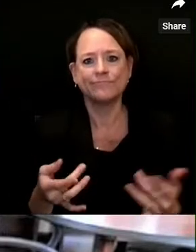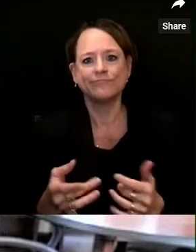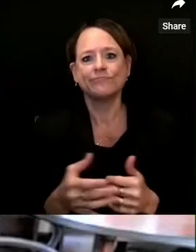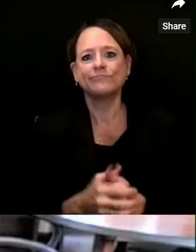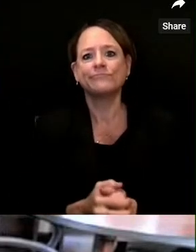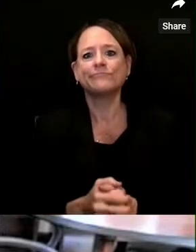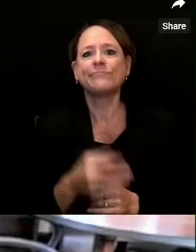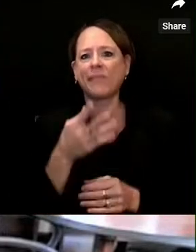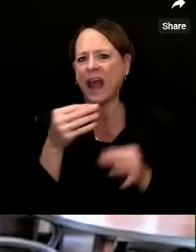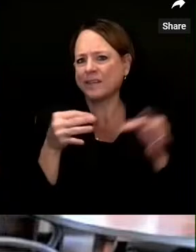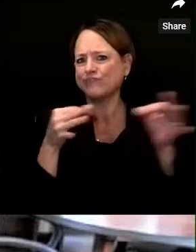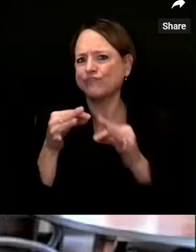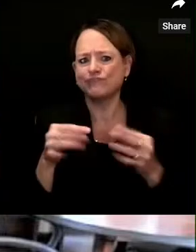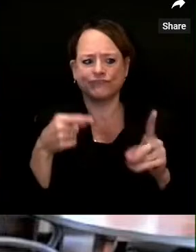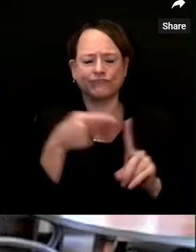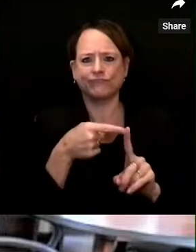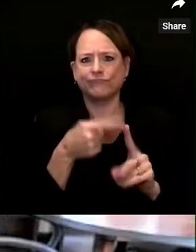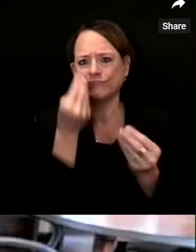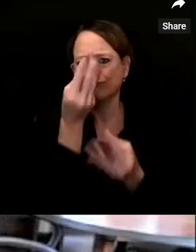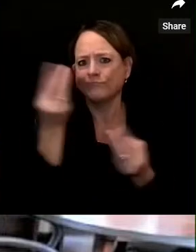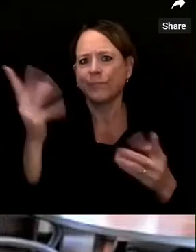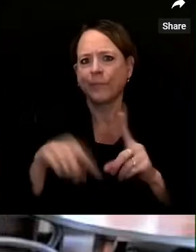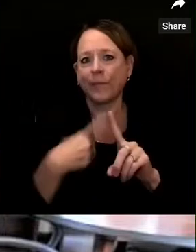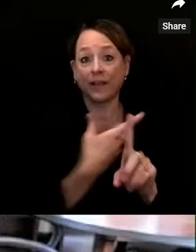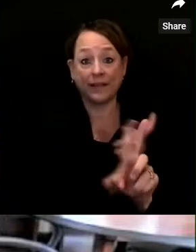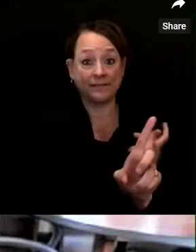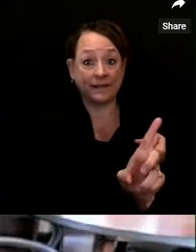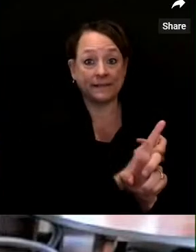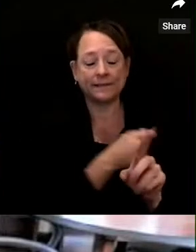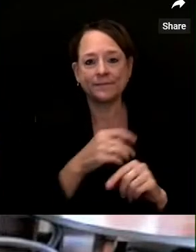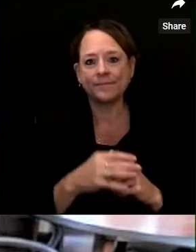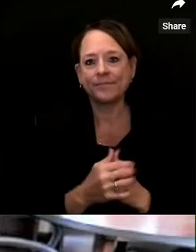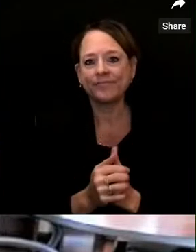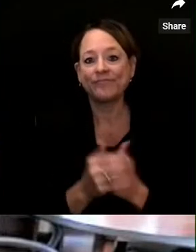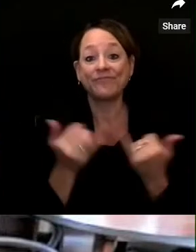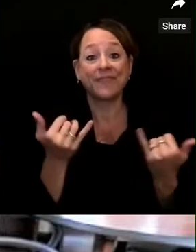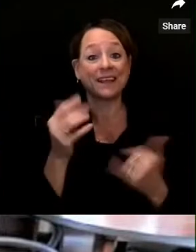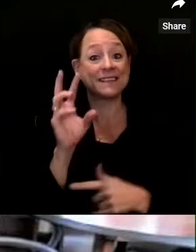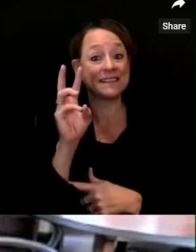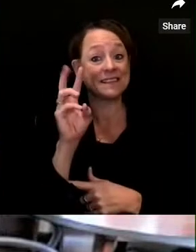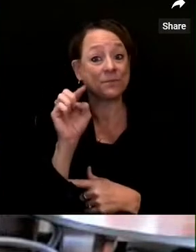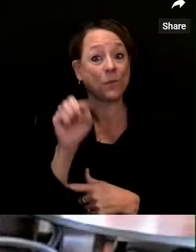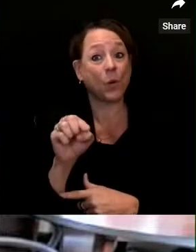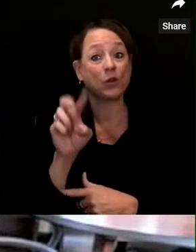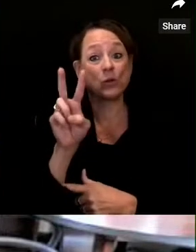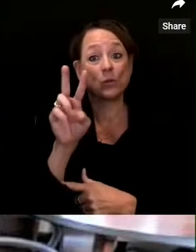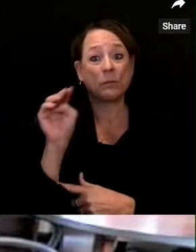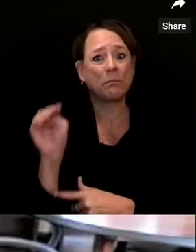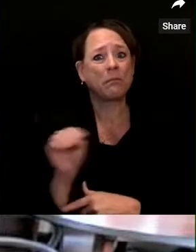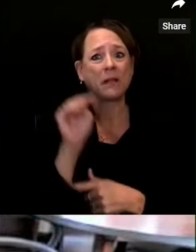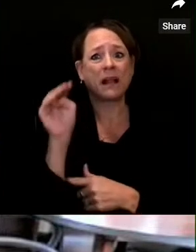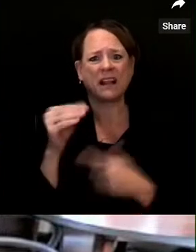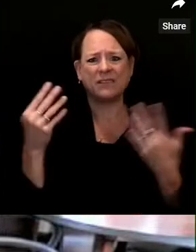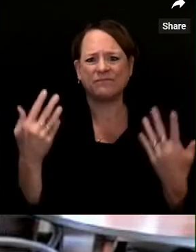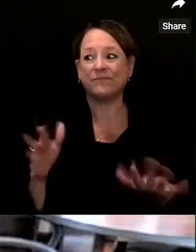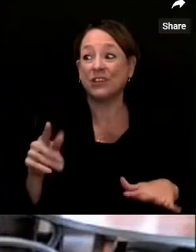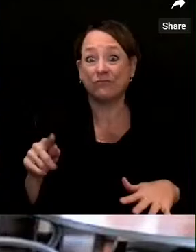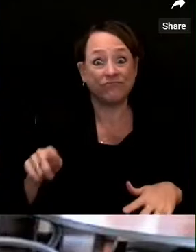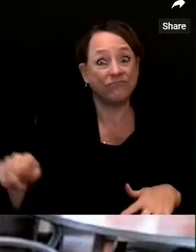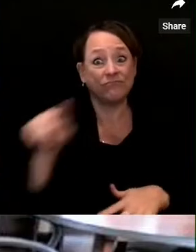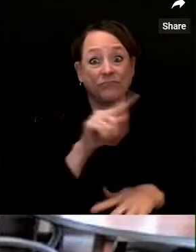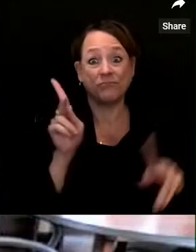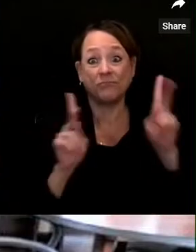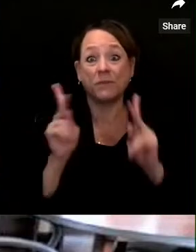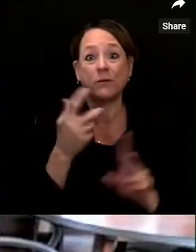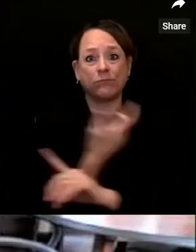over 6.2 million doses of the COVID-19 vaccine have been administered across our state since